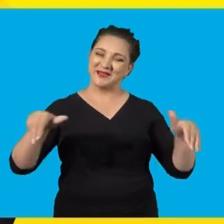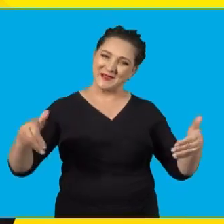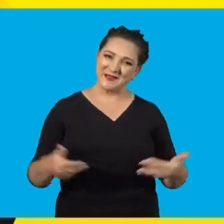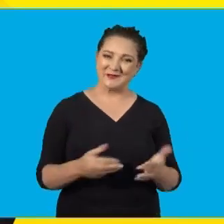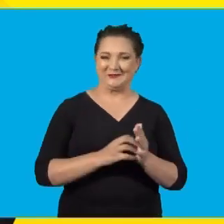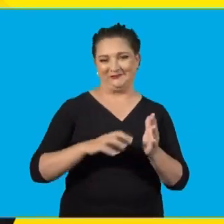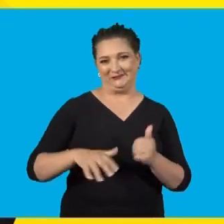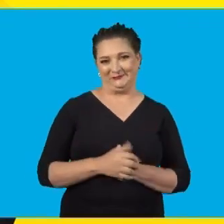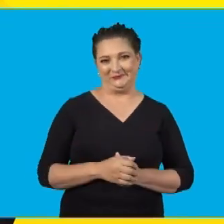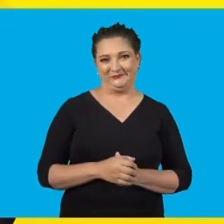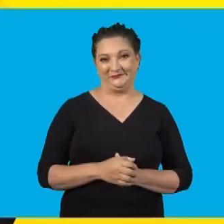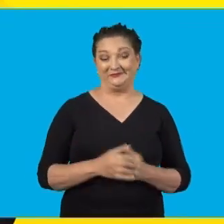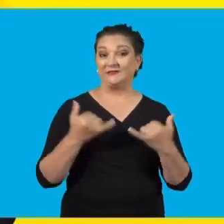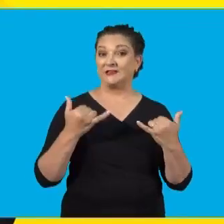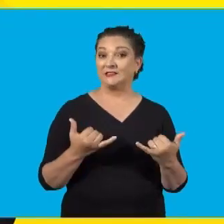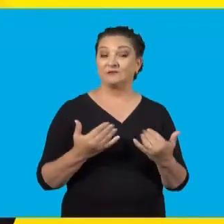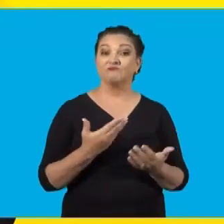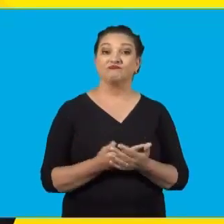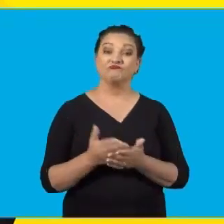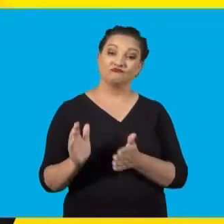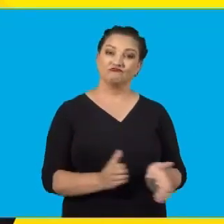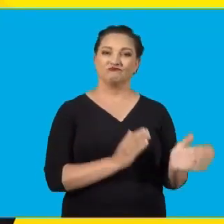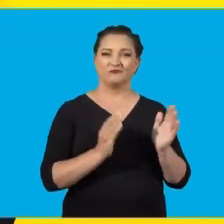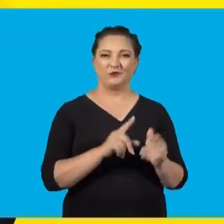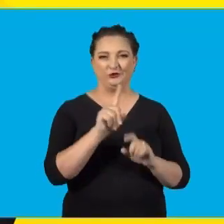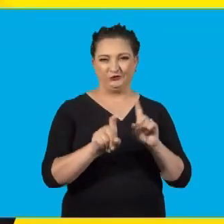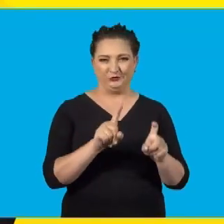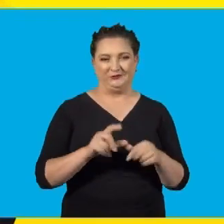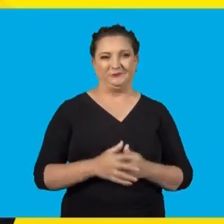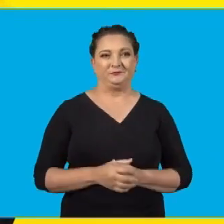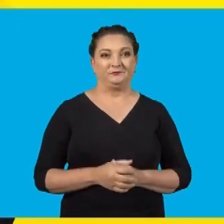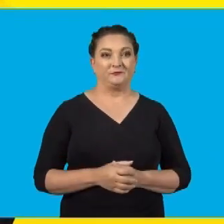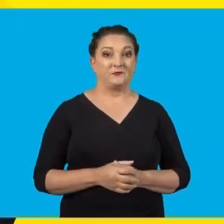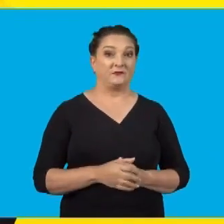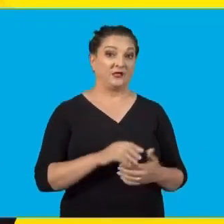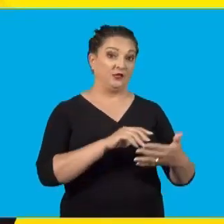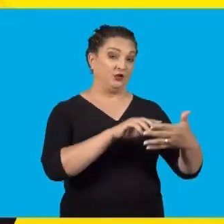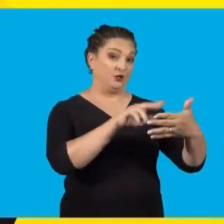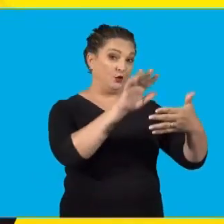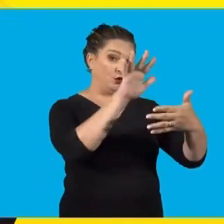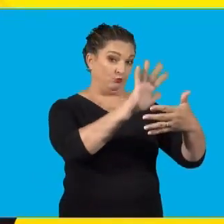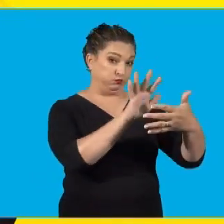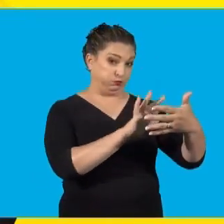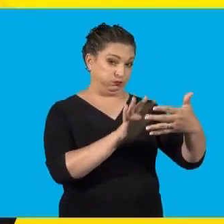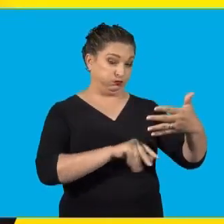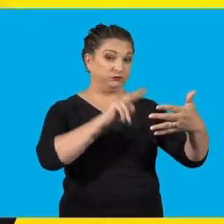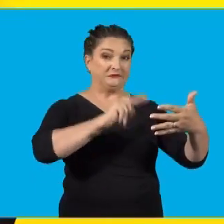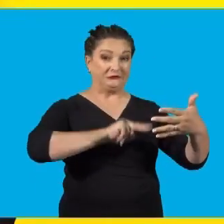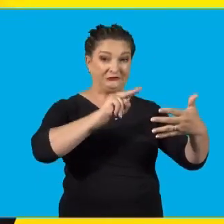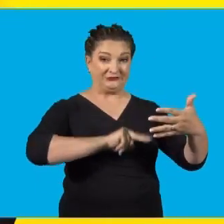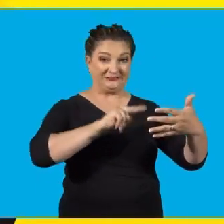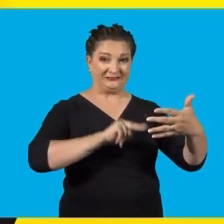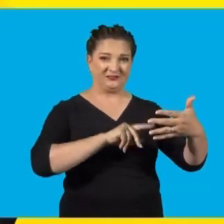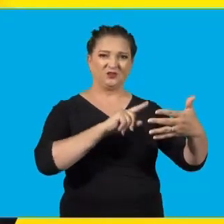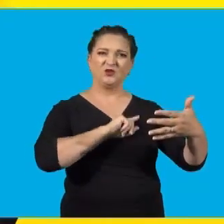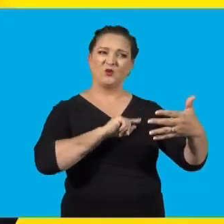Learners, let me welcome you back from the ad break. We're going to dig into our next set of questions. So I'm going to read this little passage to you because it's